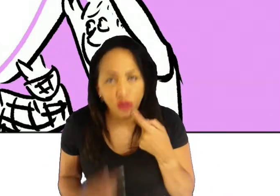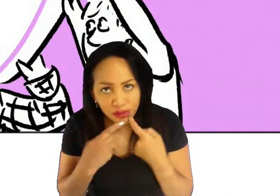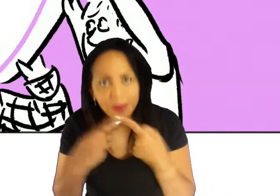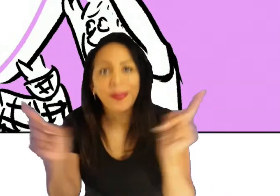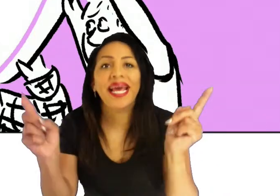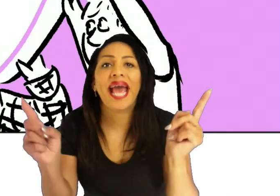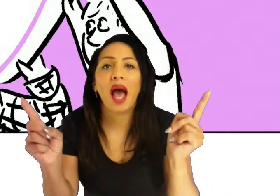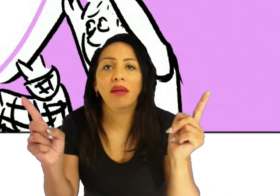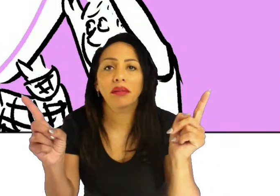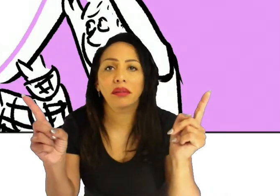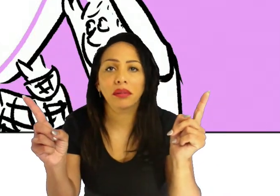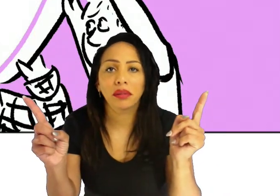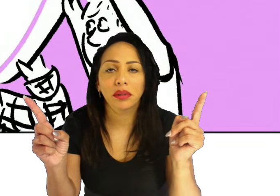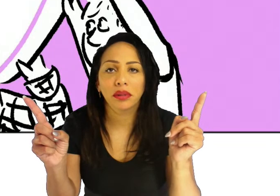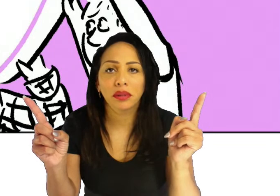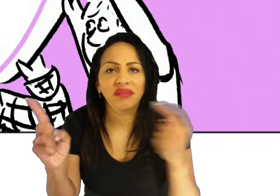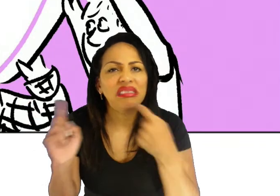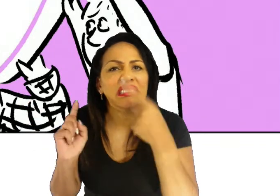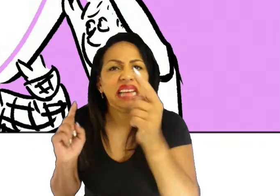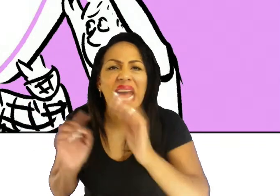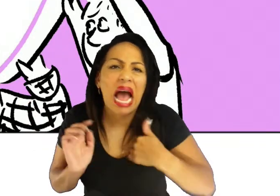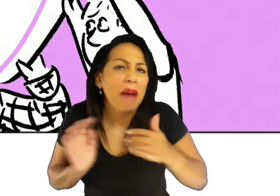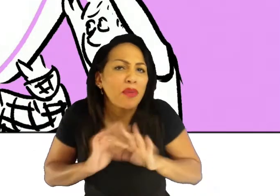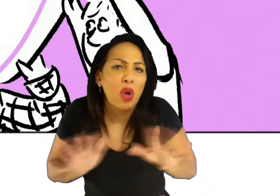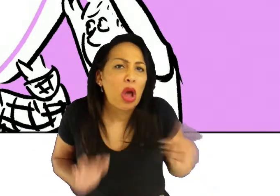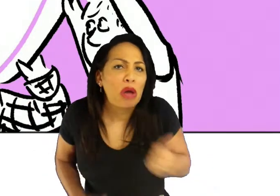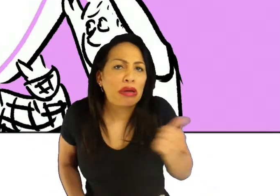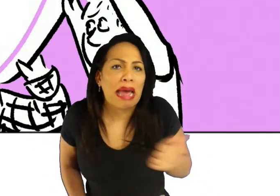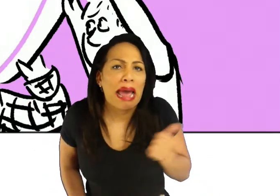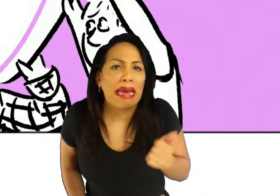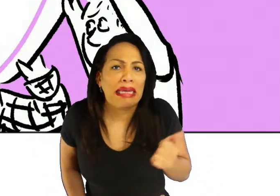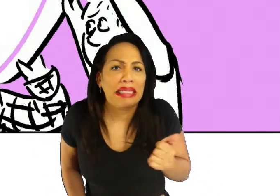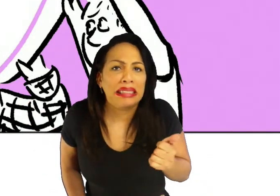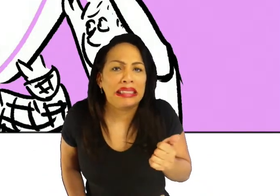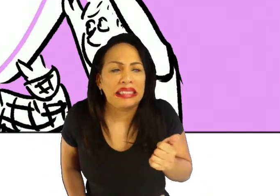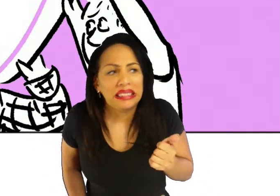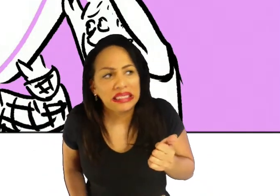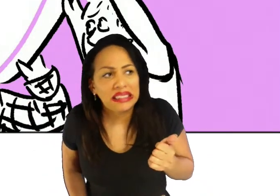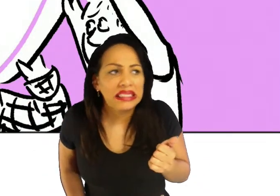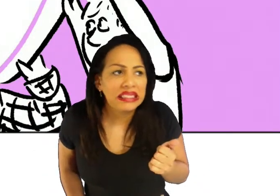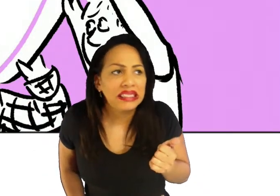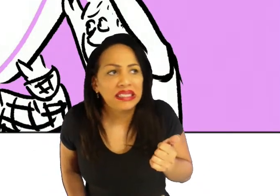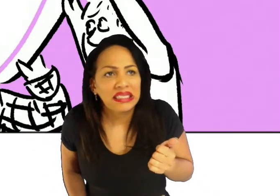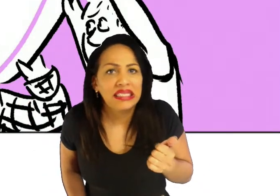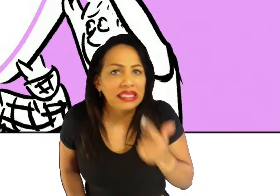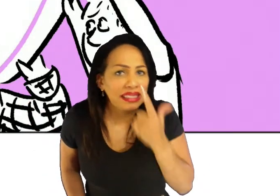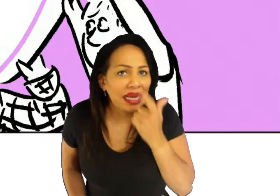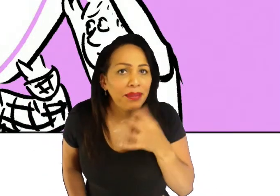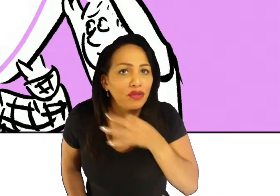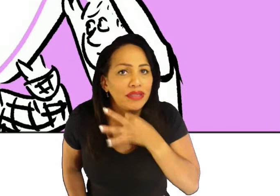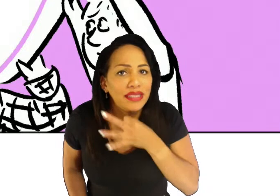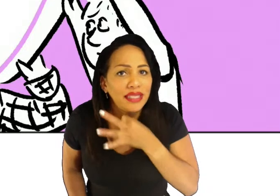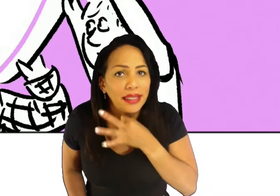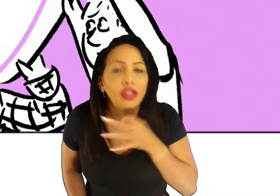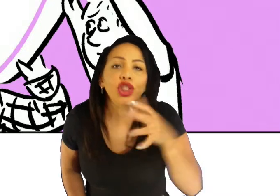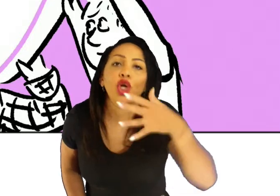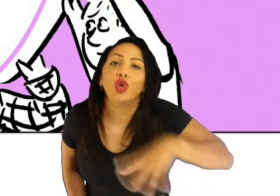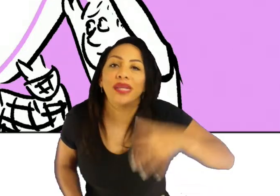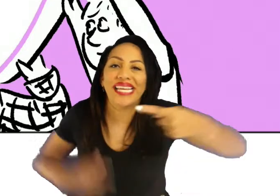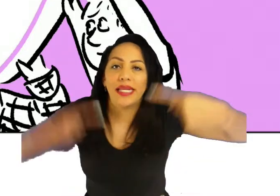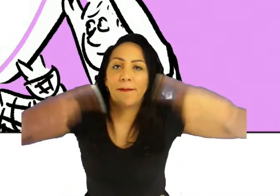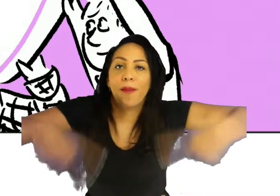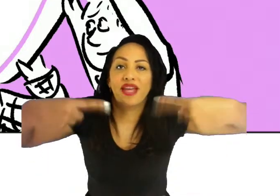And so giving permission is important. Giving permission and safety for that